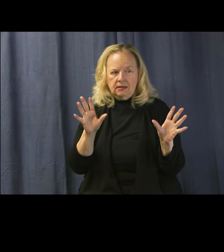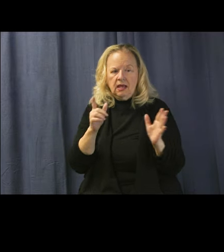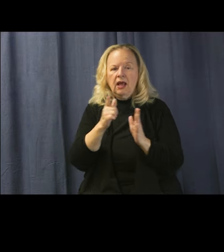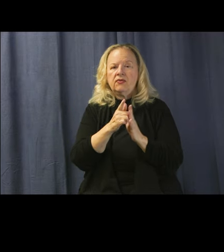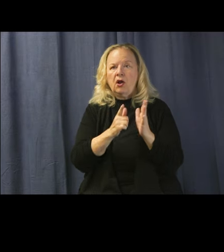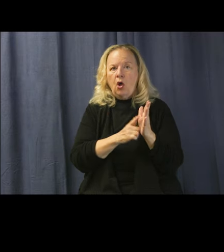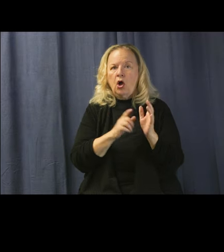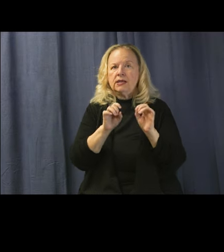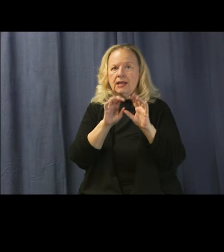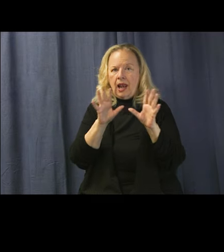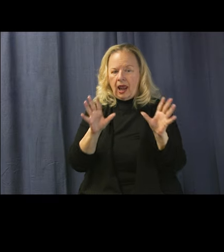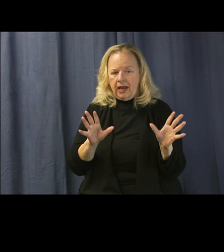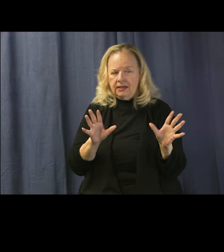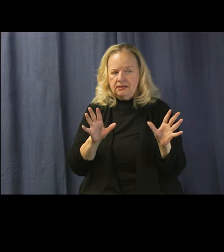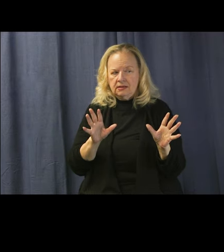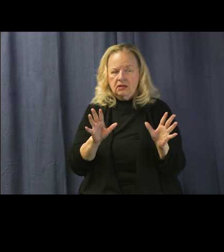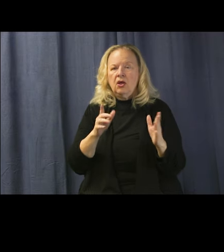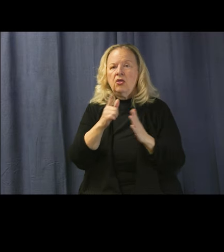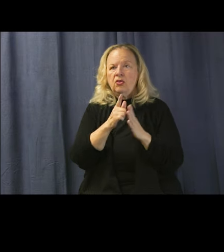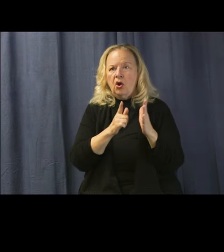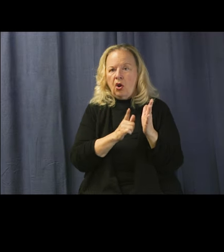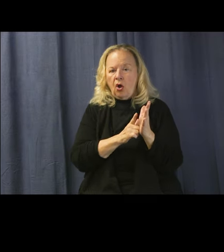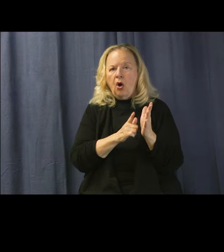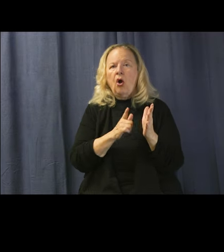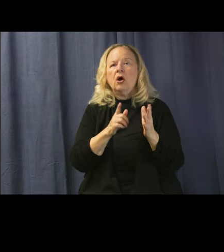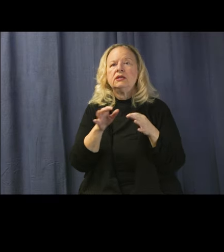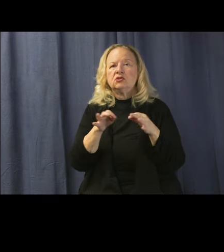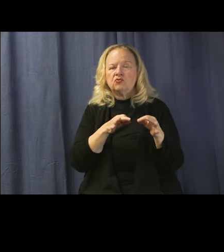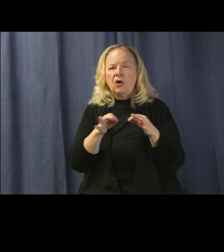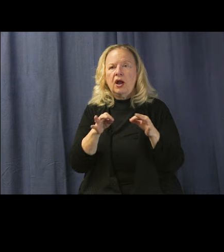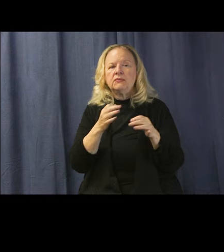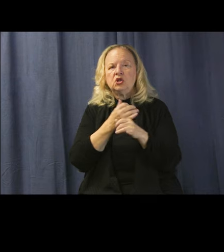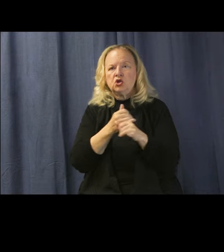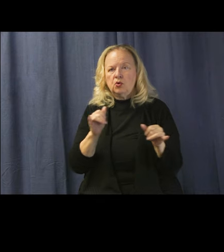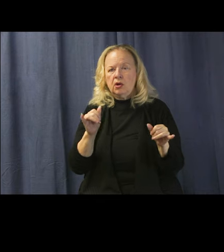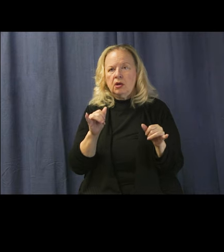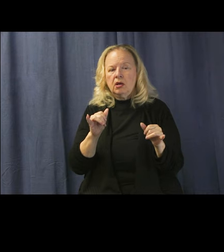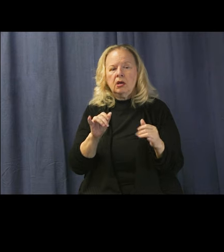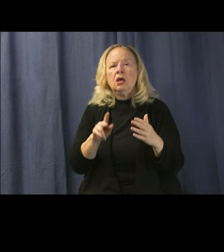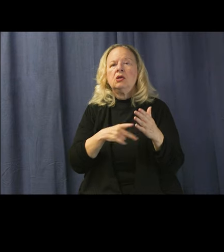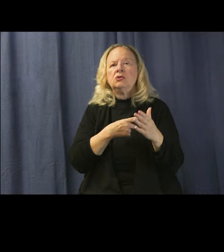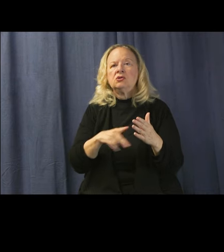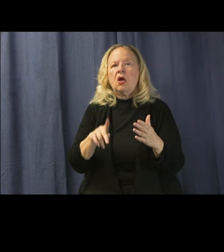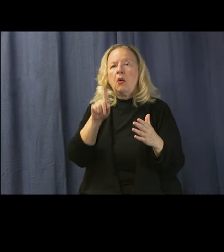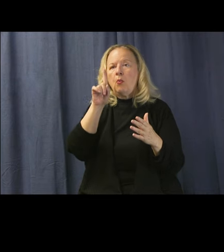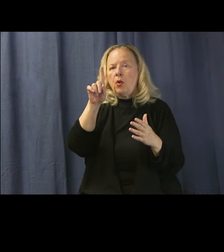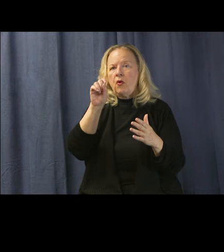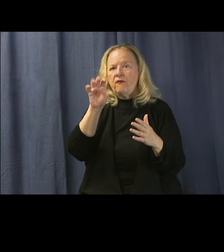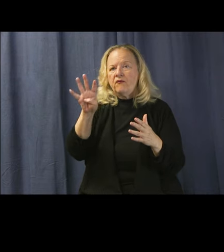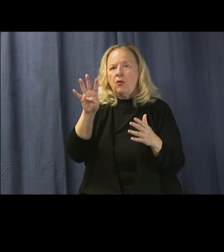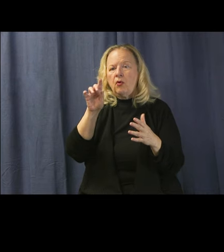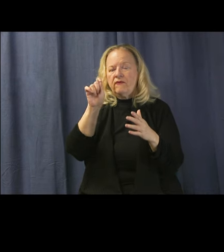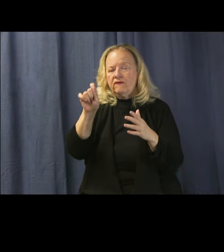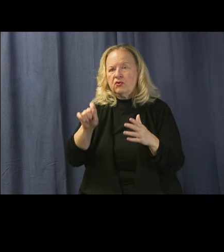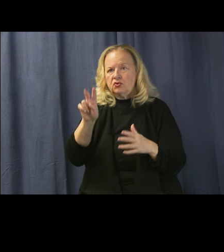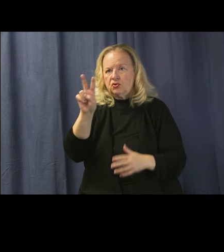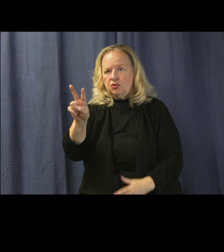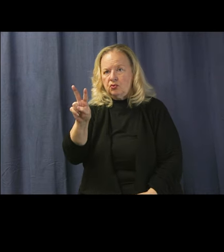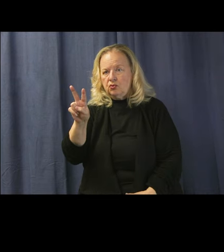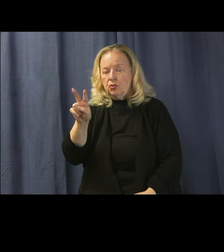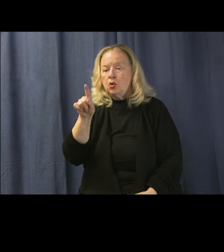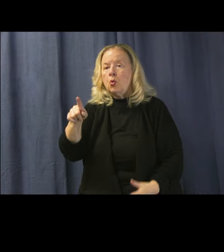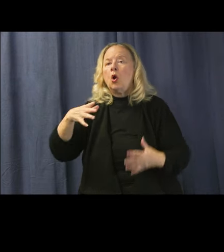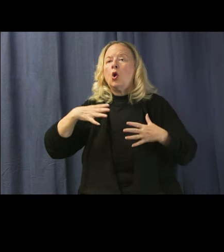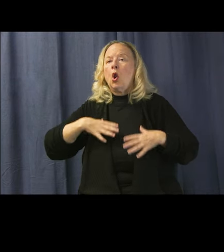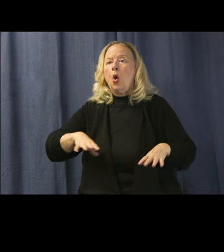And the law is light, because the law describes Yeshua. Look at Psalm 104, verse 2.